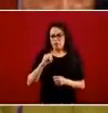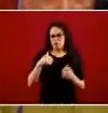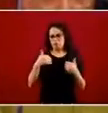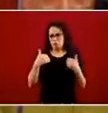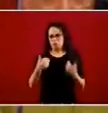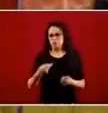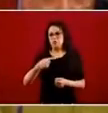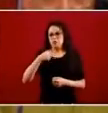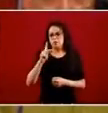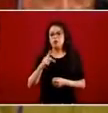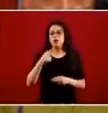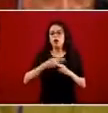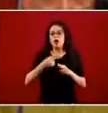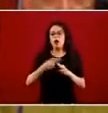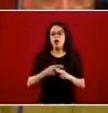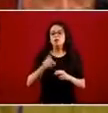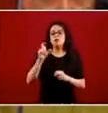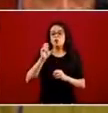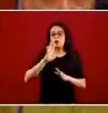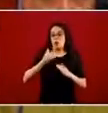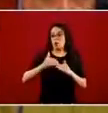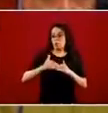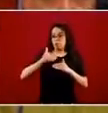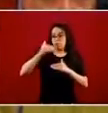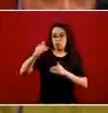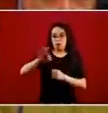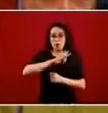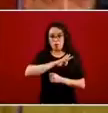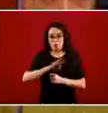in Mexico City, but what would be